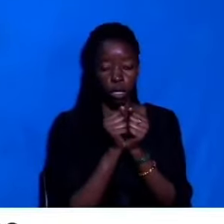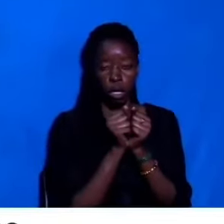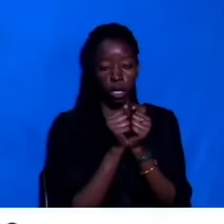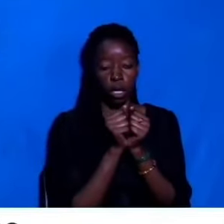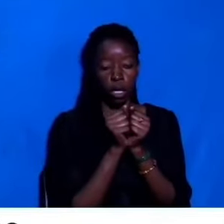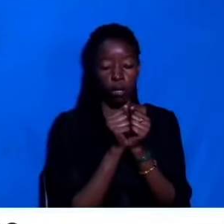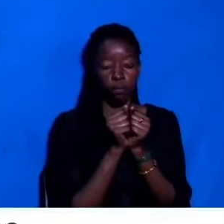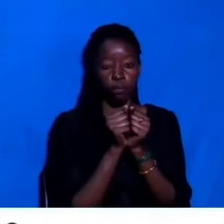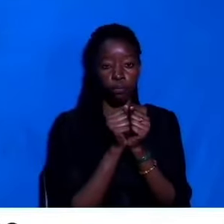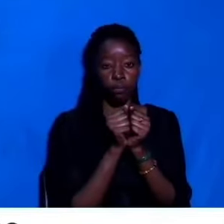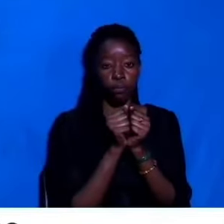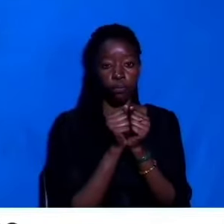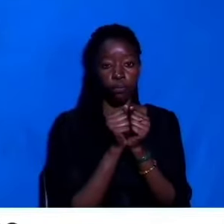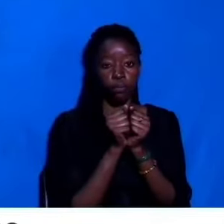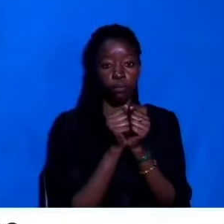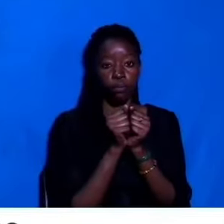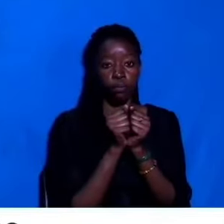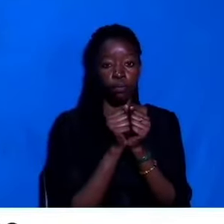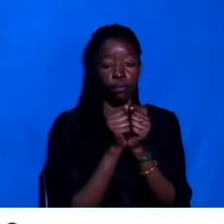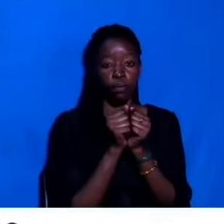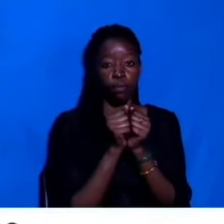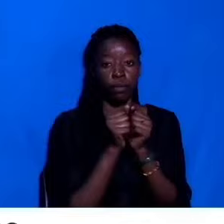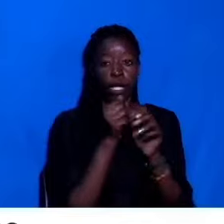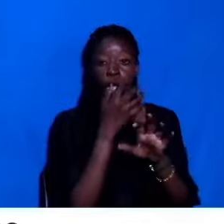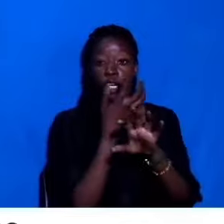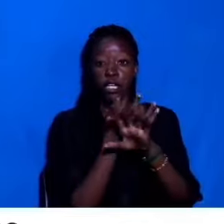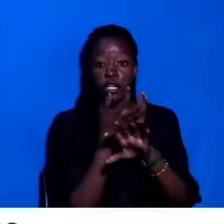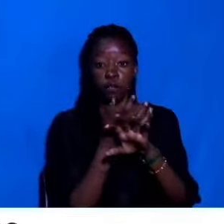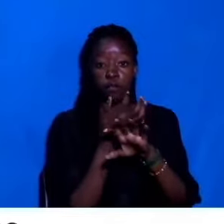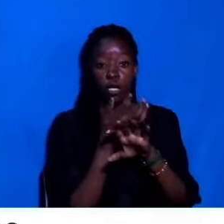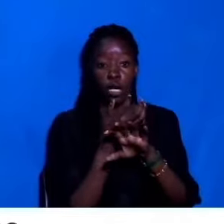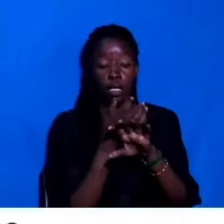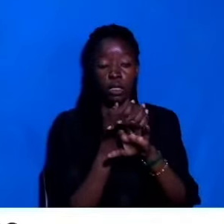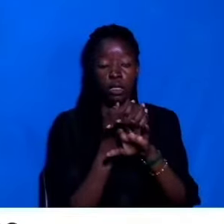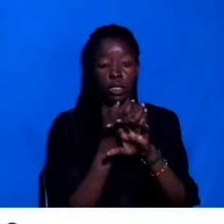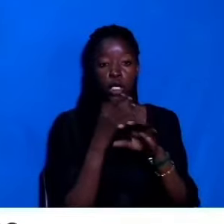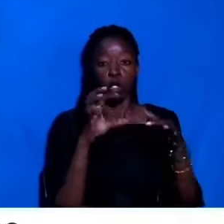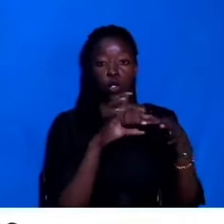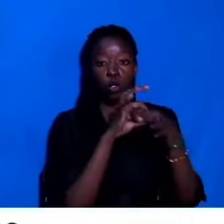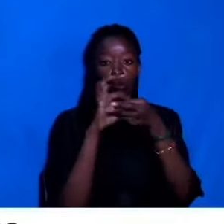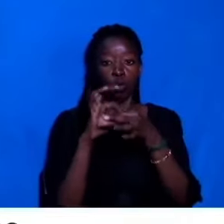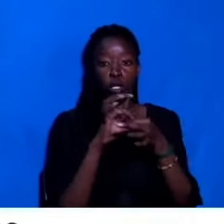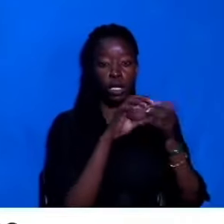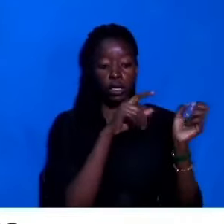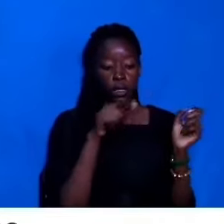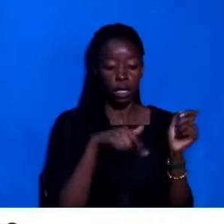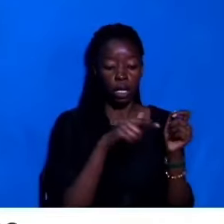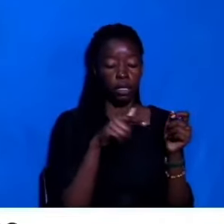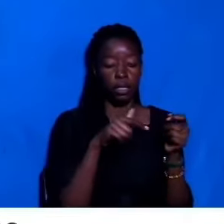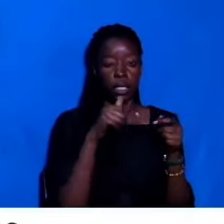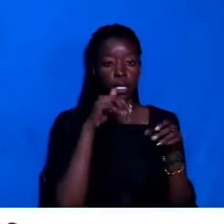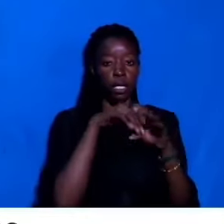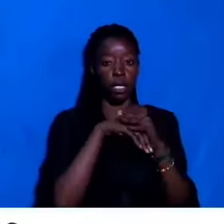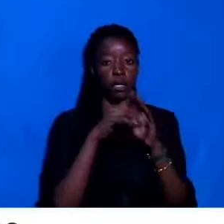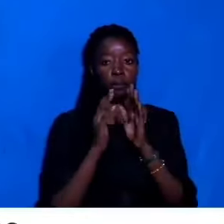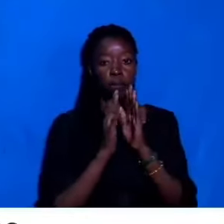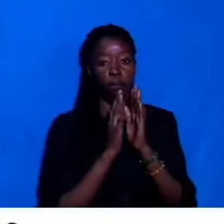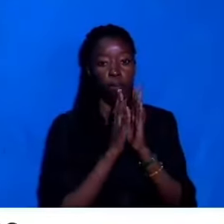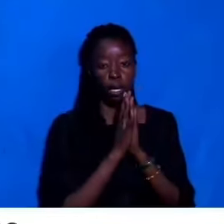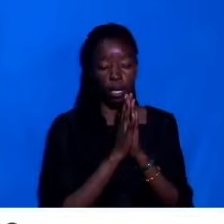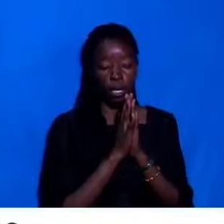Difficulties remind us to lift our united voices in prayers. When we had corona, you should have seen us praying together.